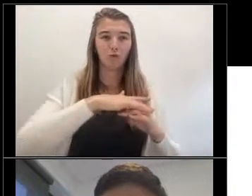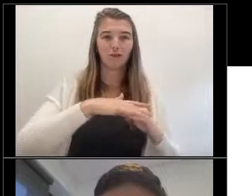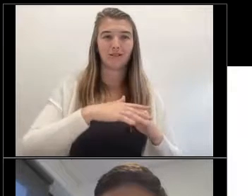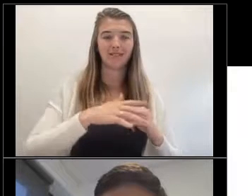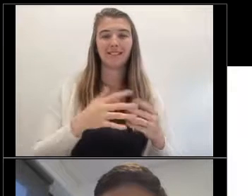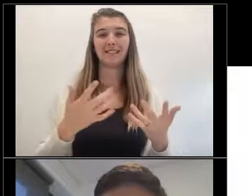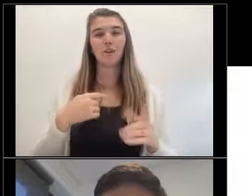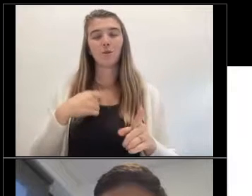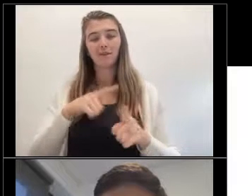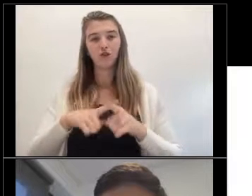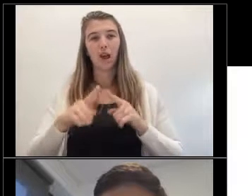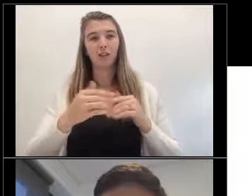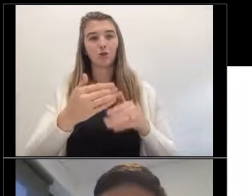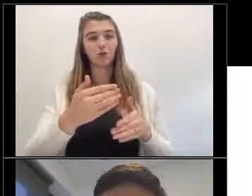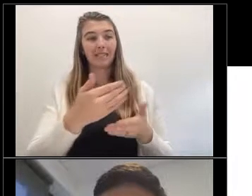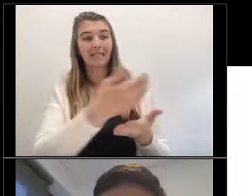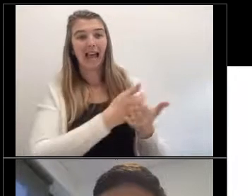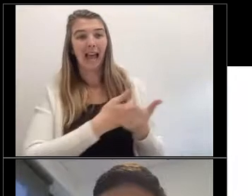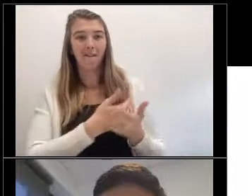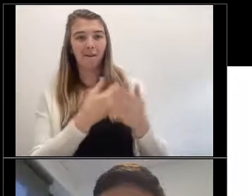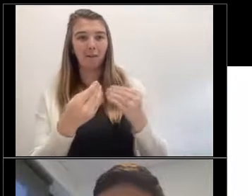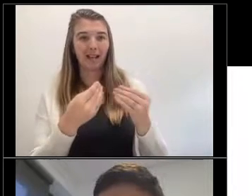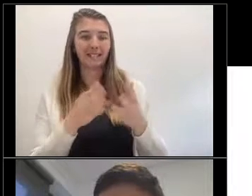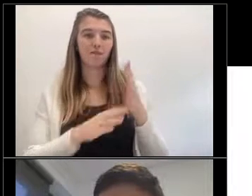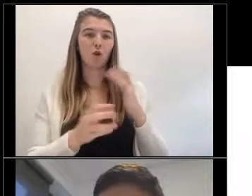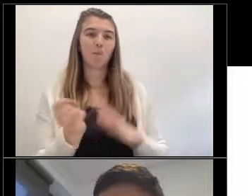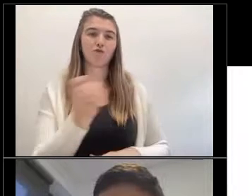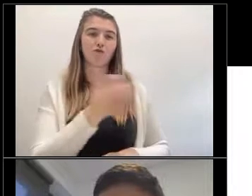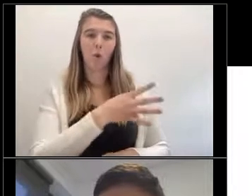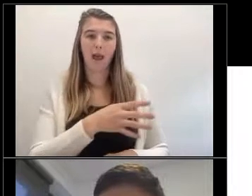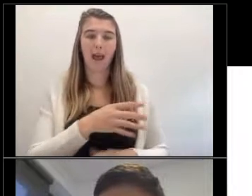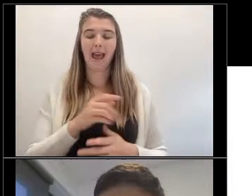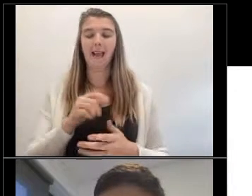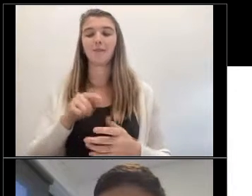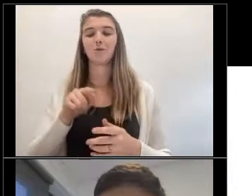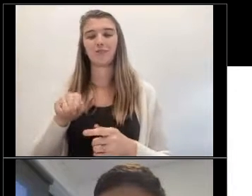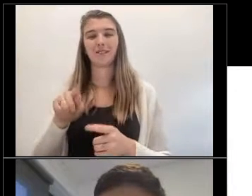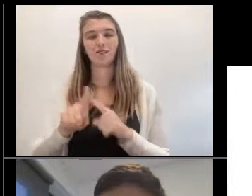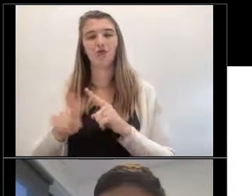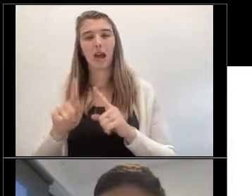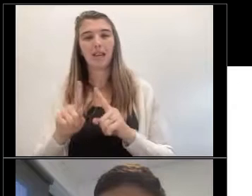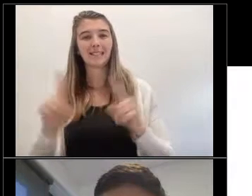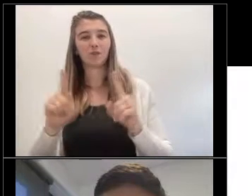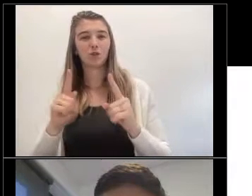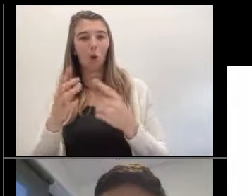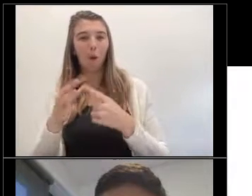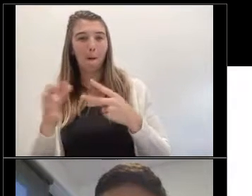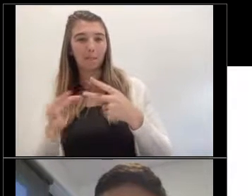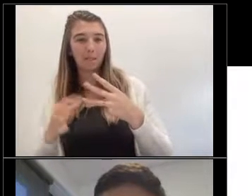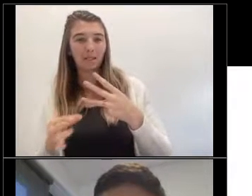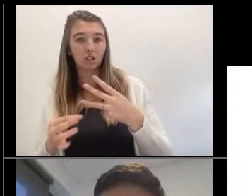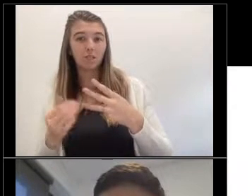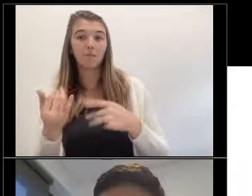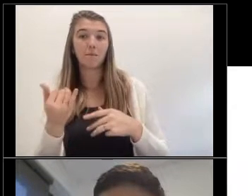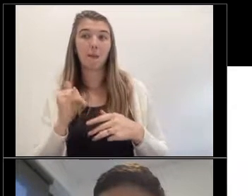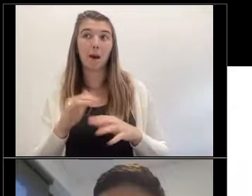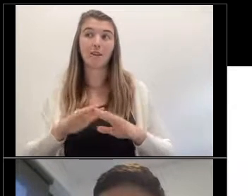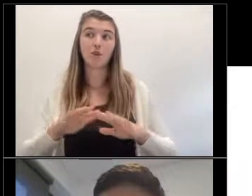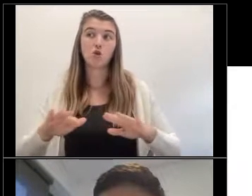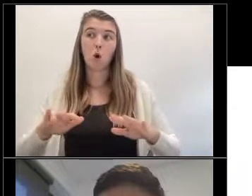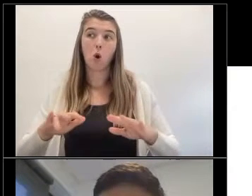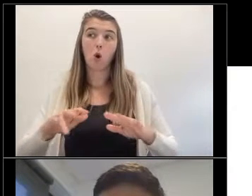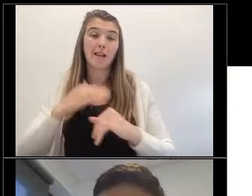plastic from landfill. And that's what we're trying to offer as an option. It might not end up as a